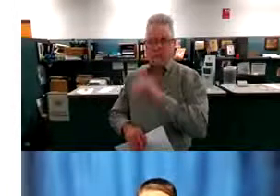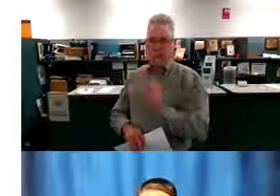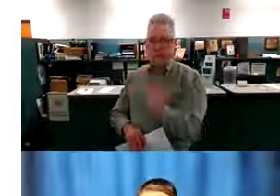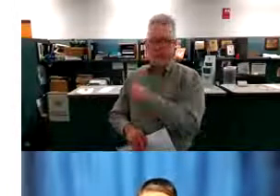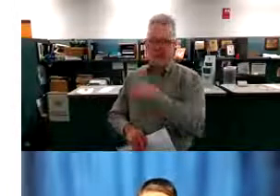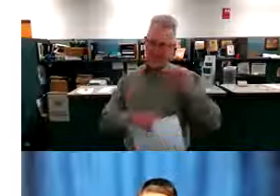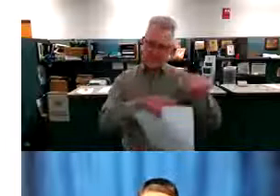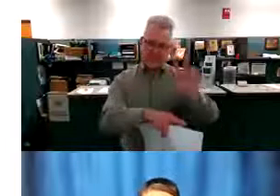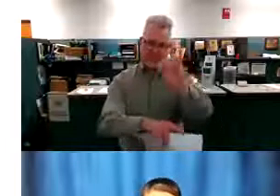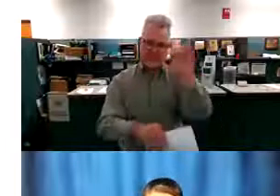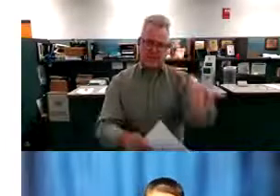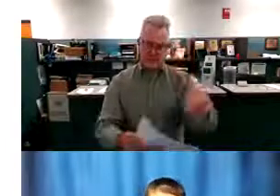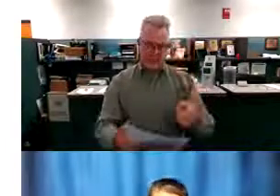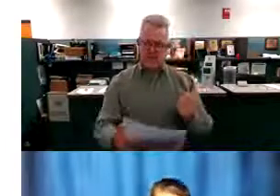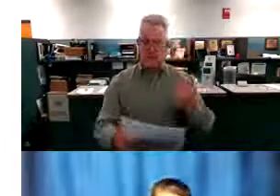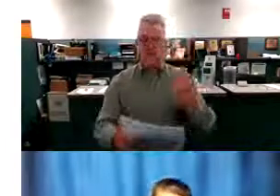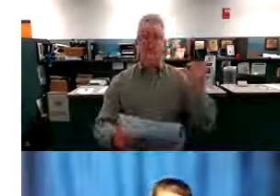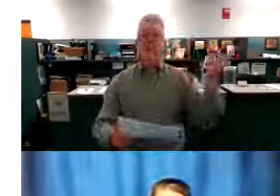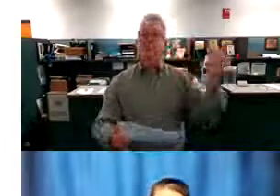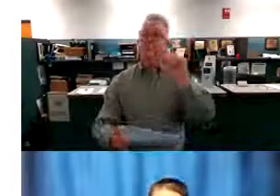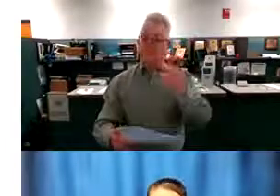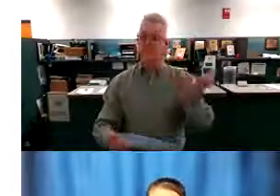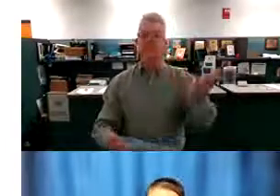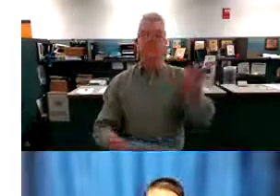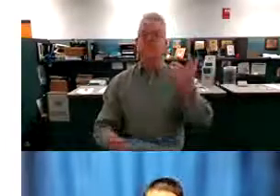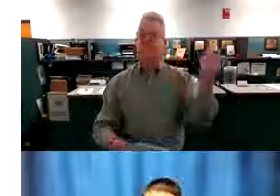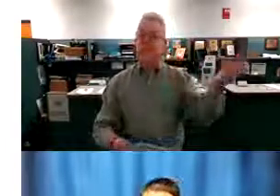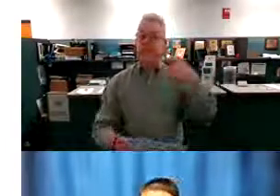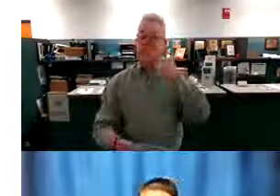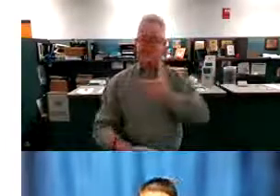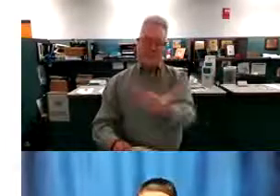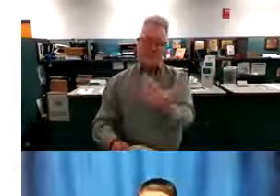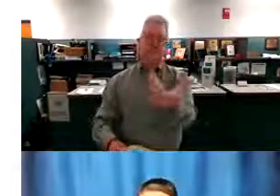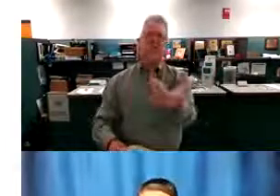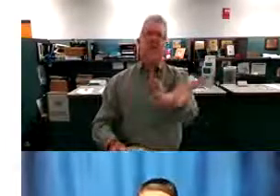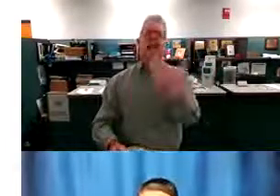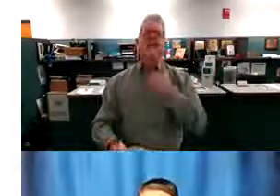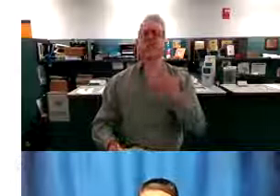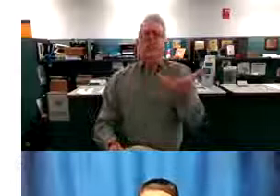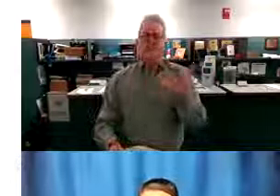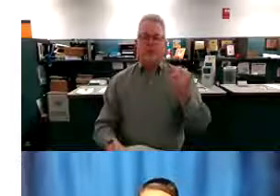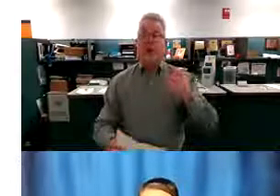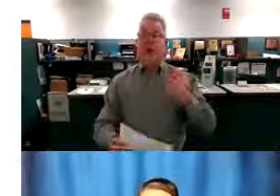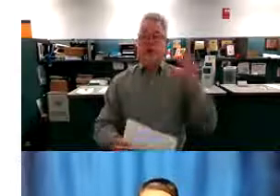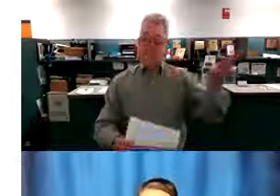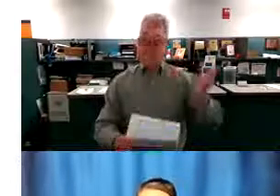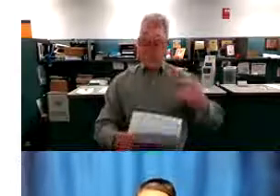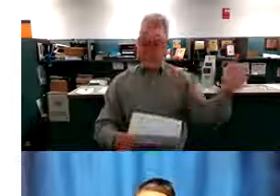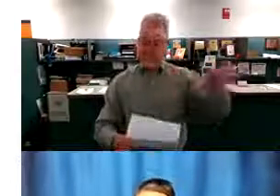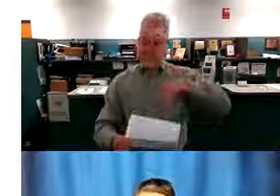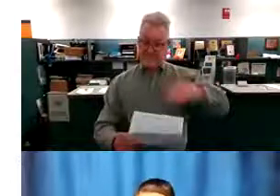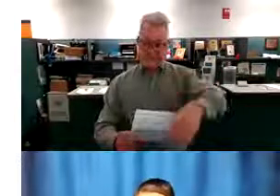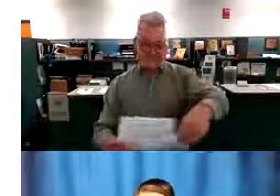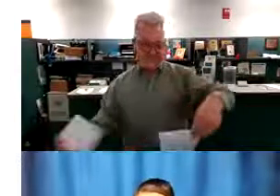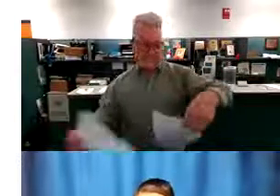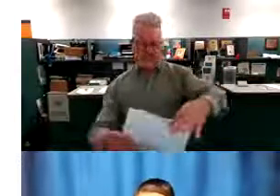our community, I'm not looking at the smaller percent that would access this pretty well, but asking